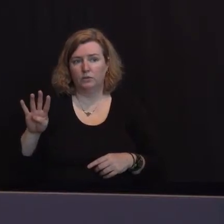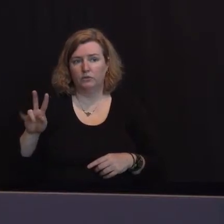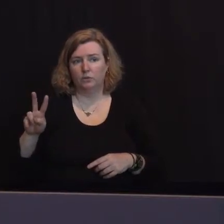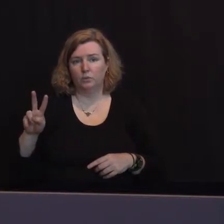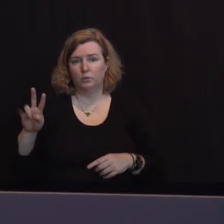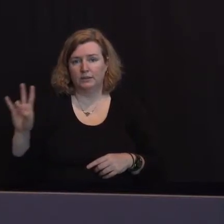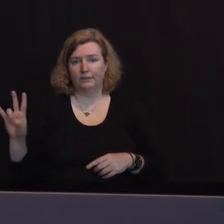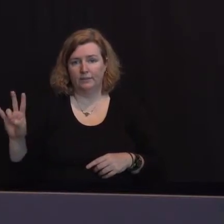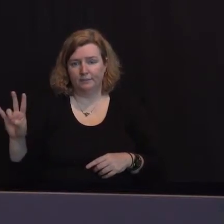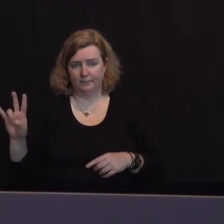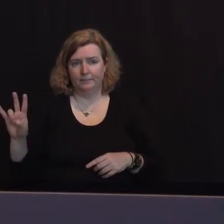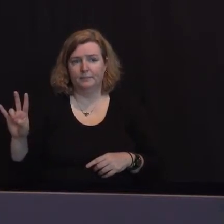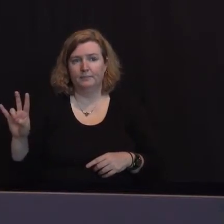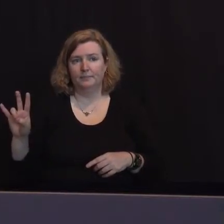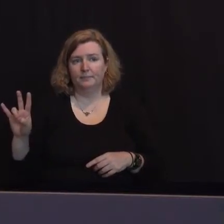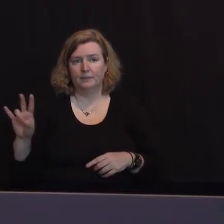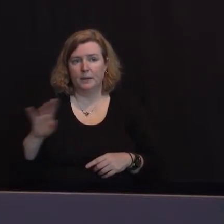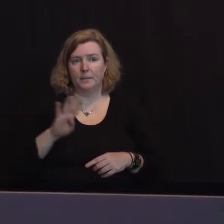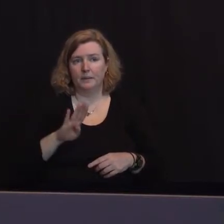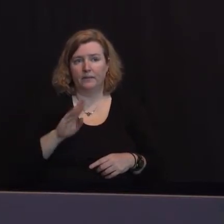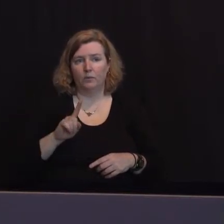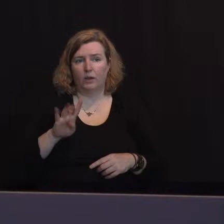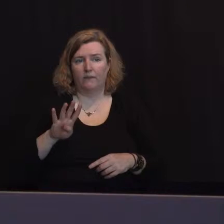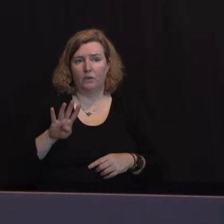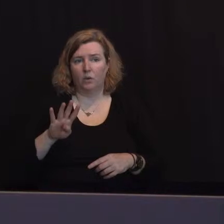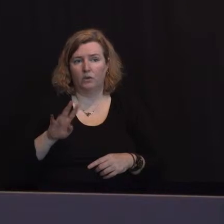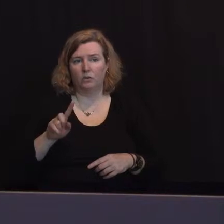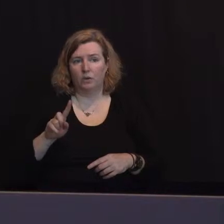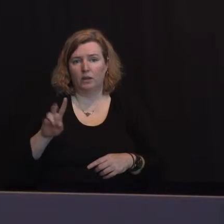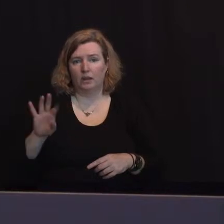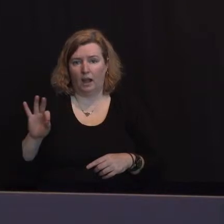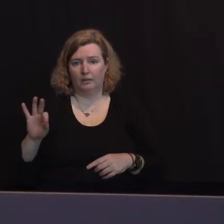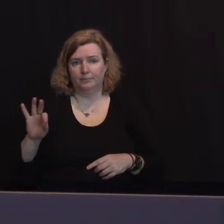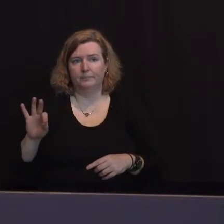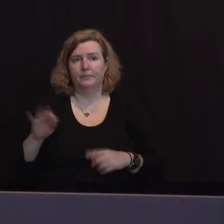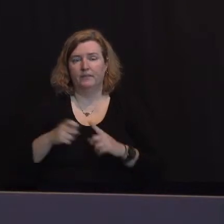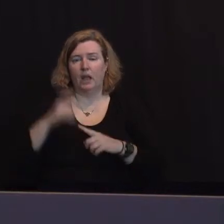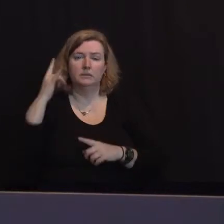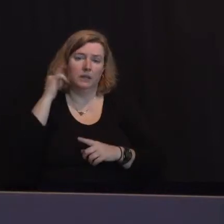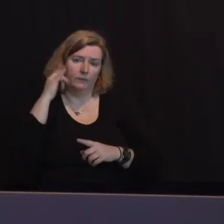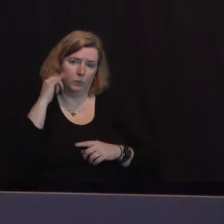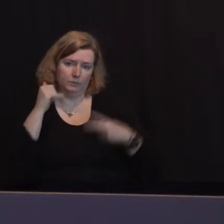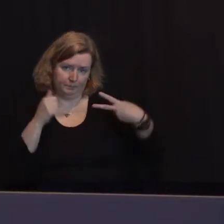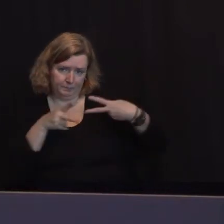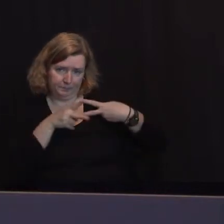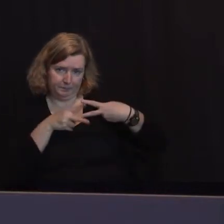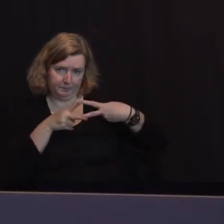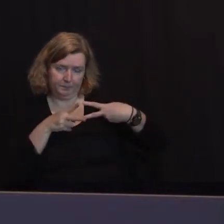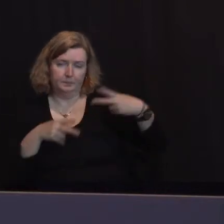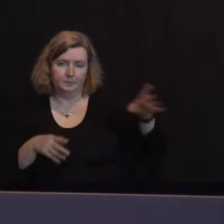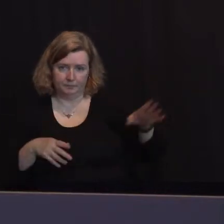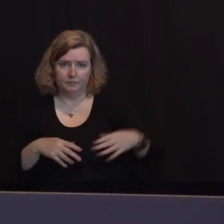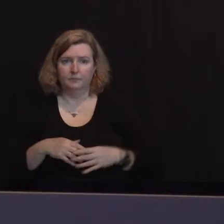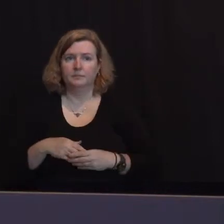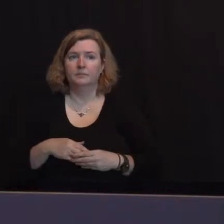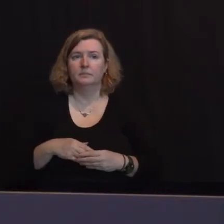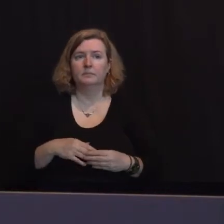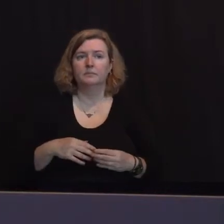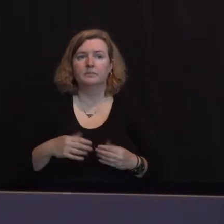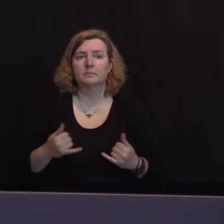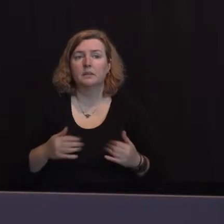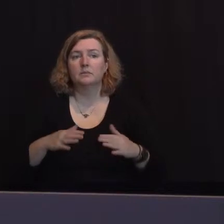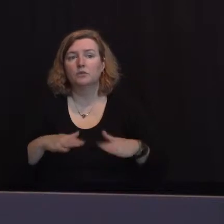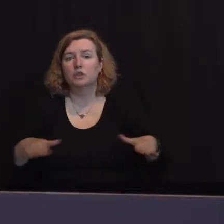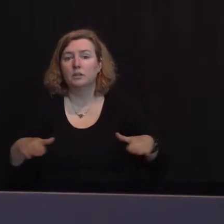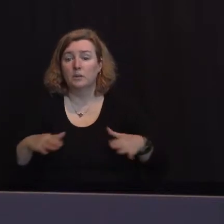B1429, the variants that had emerged out of California. We do not have new reports of multisystem inflammatory syndrome